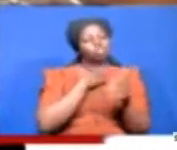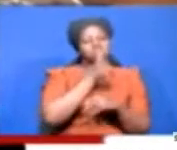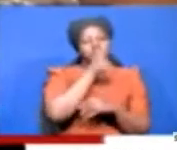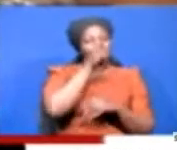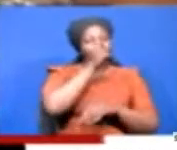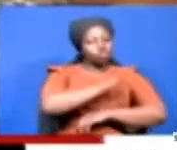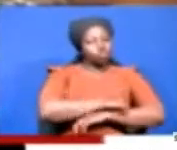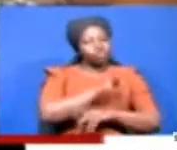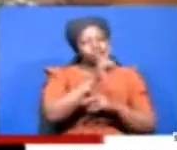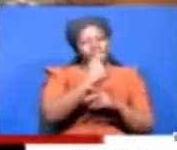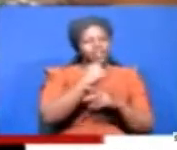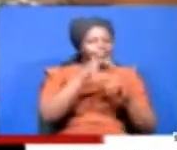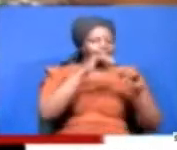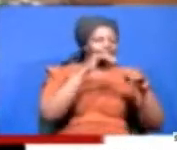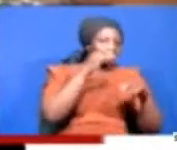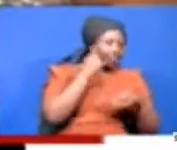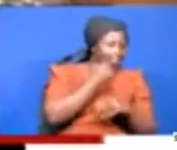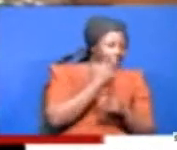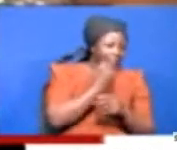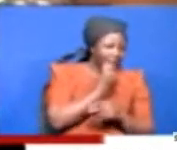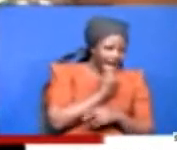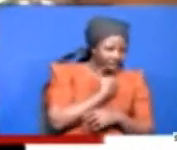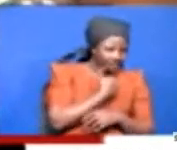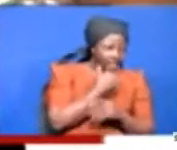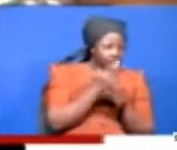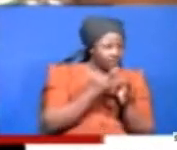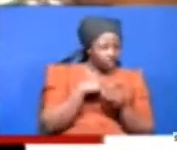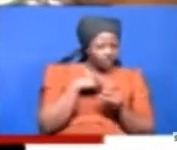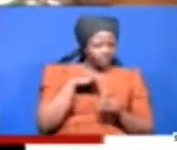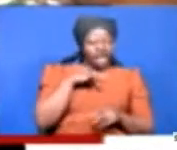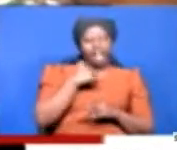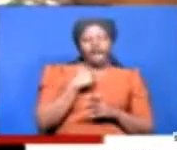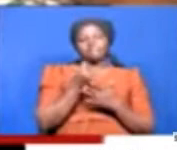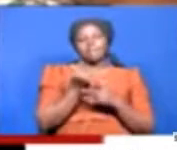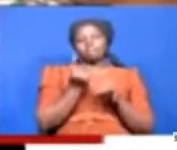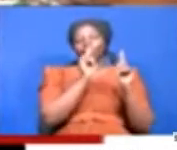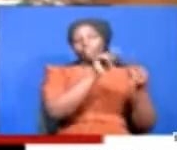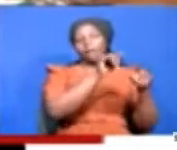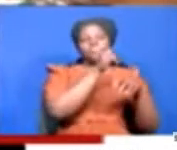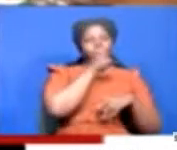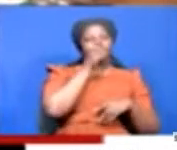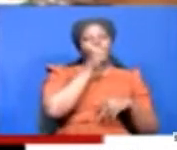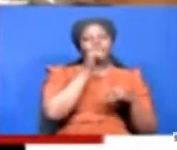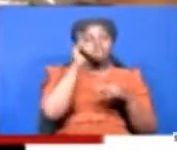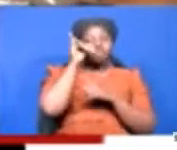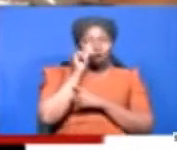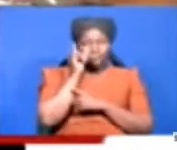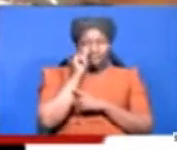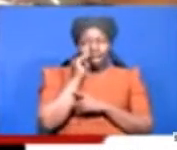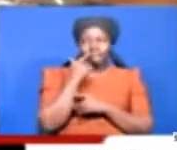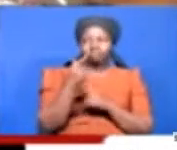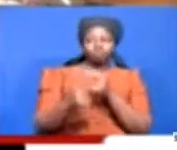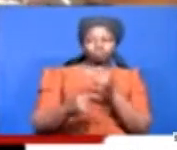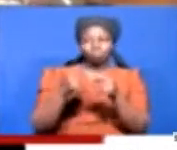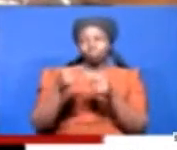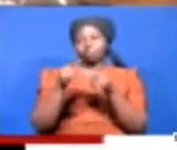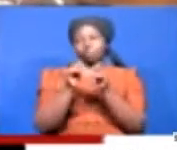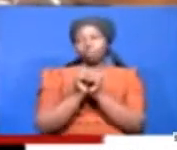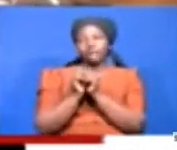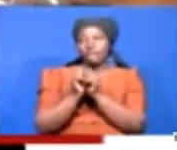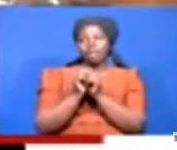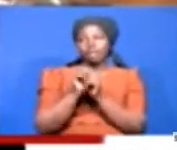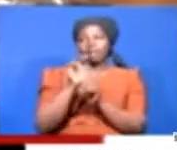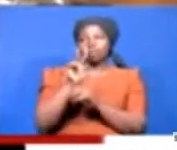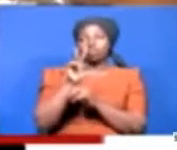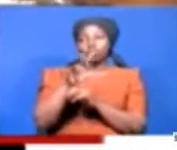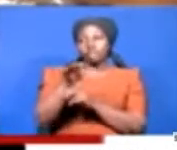doing as well, but we are focused there. We are moving with them. Why these two cities is because Nairobi usually has